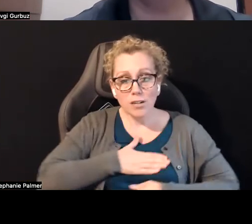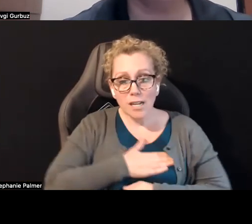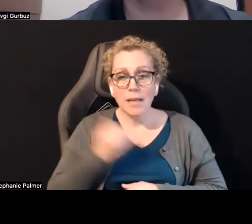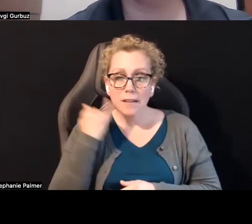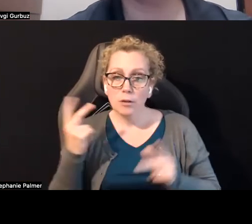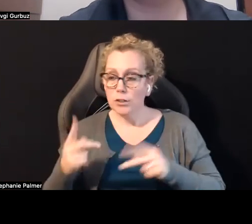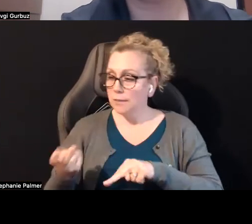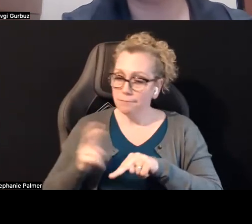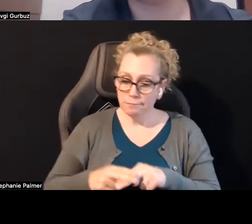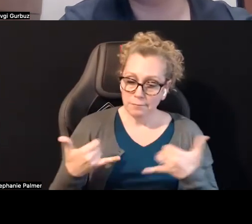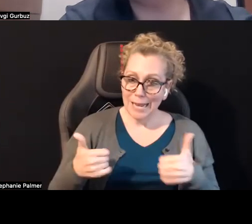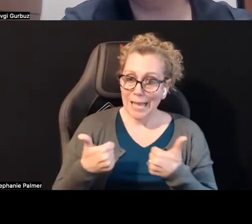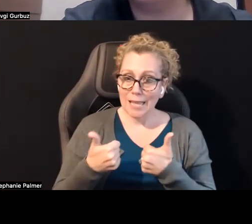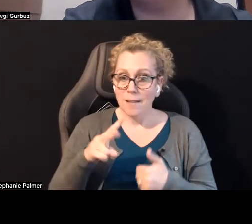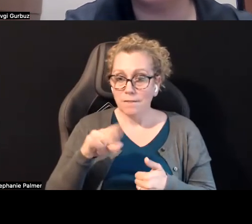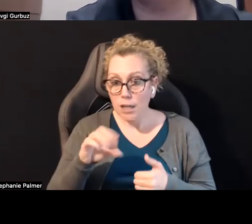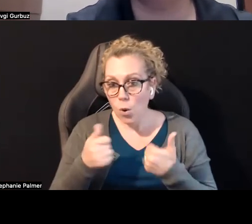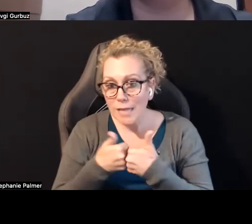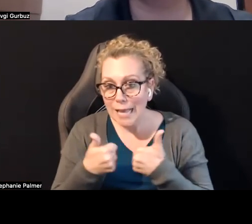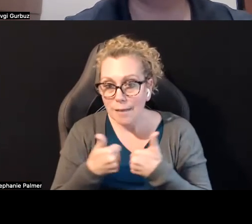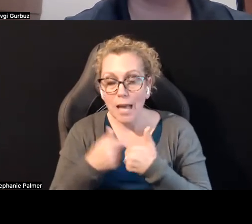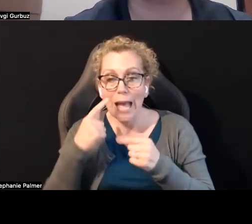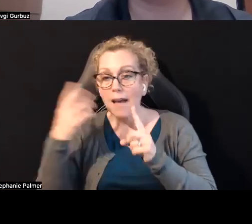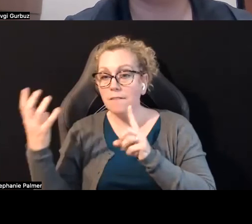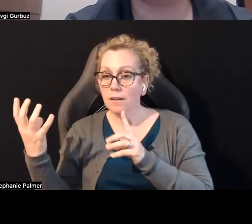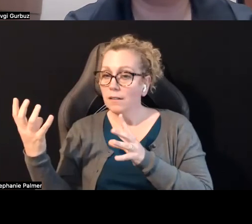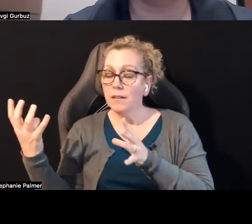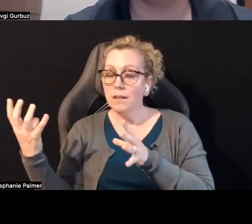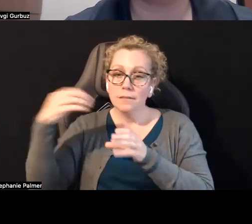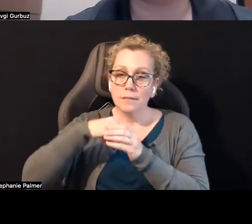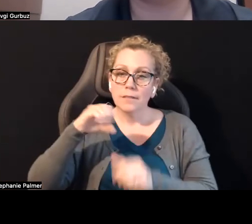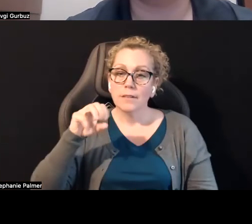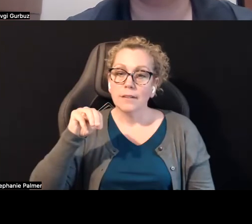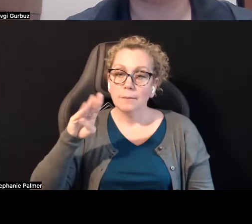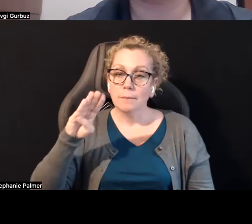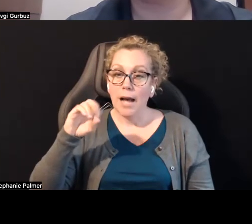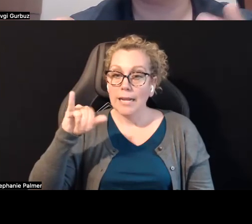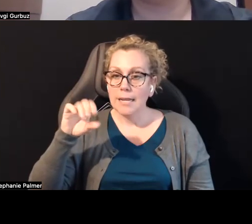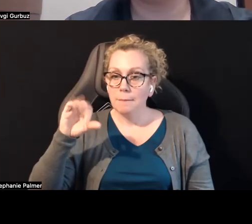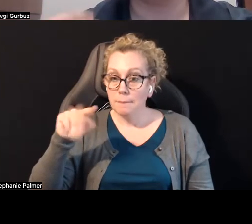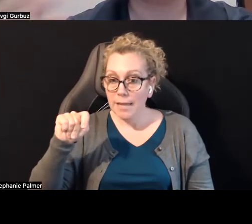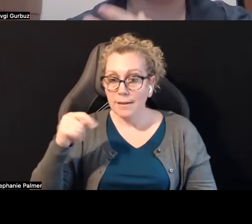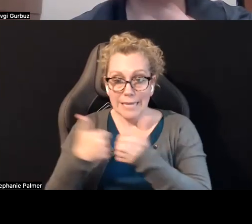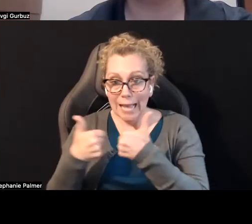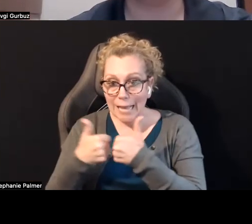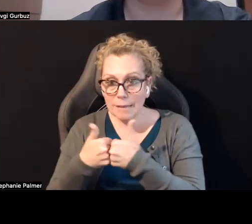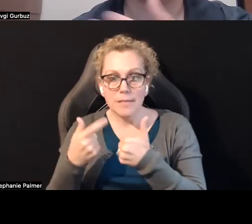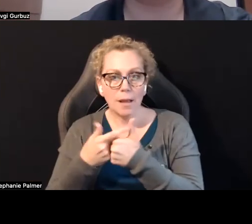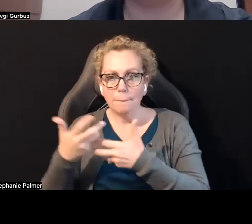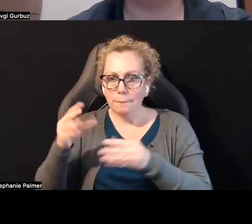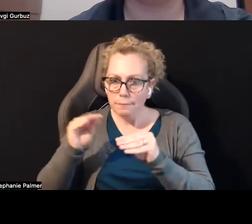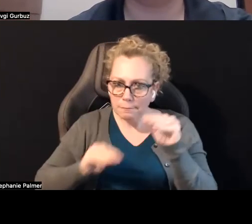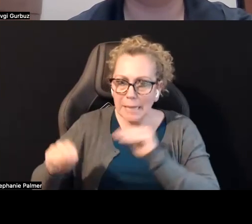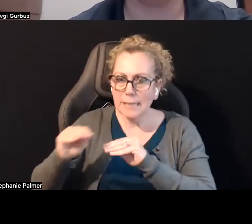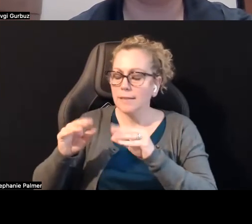game. You can have embodiment games that involve a mixture of body movements as well as communication between the